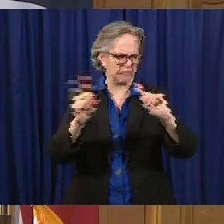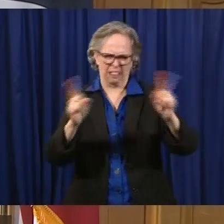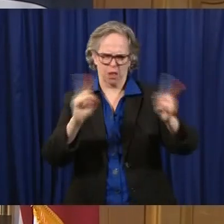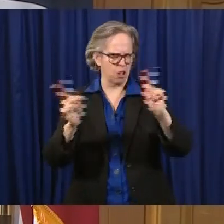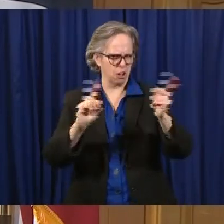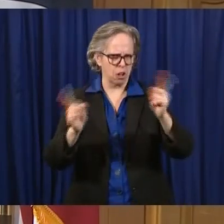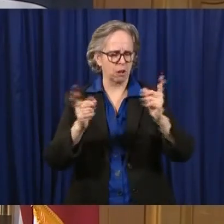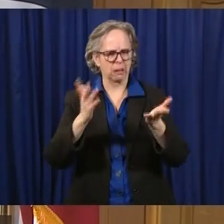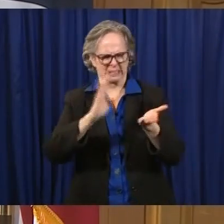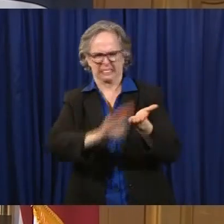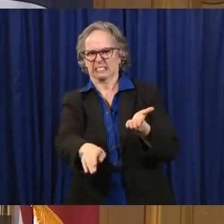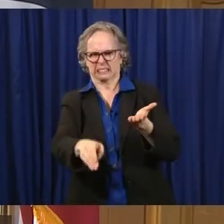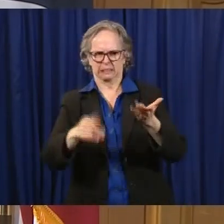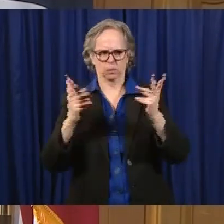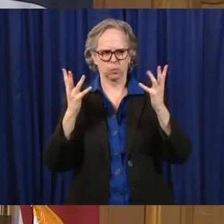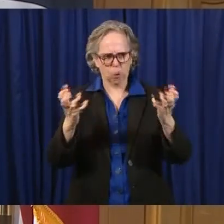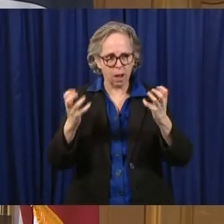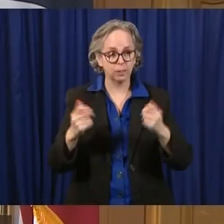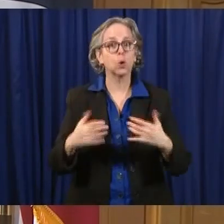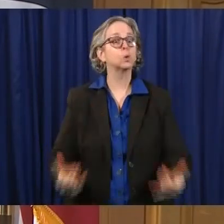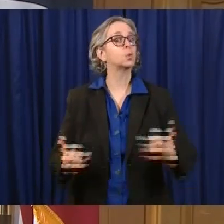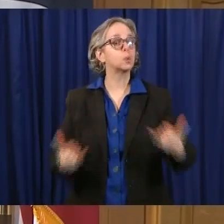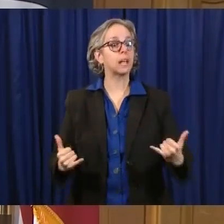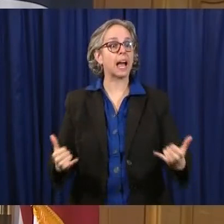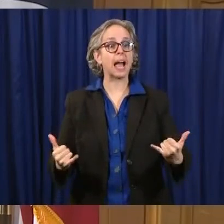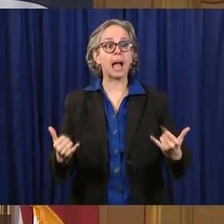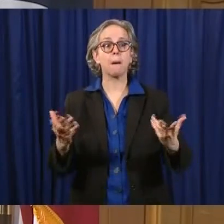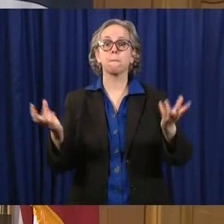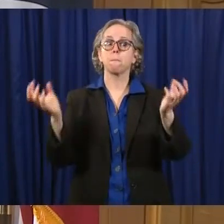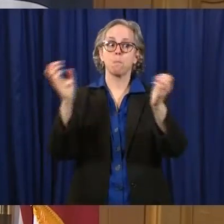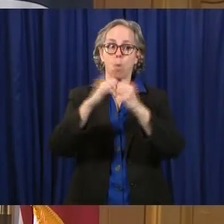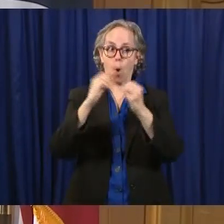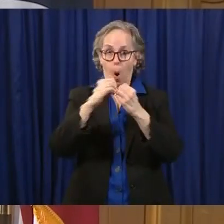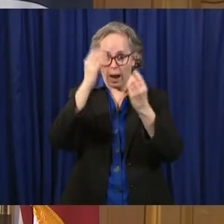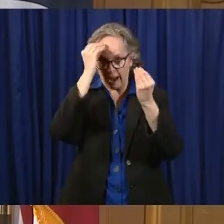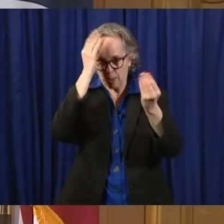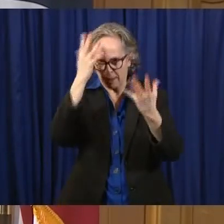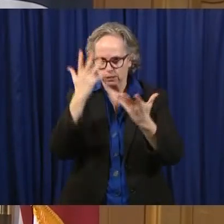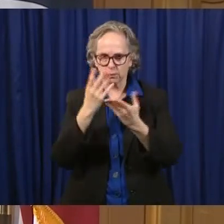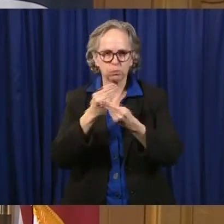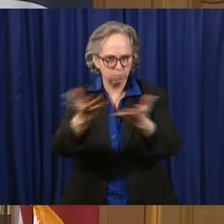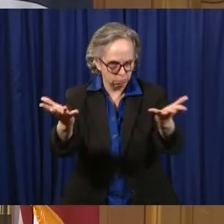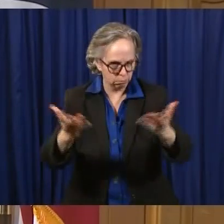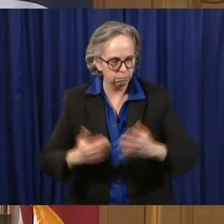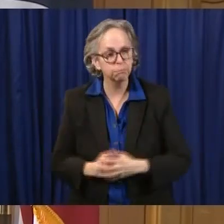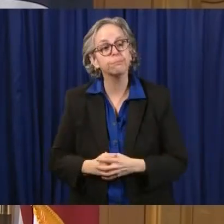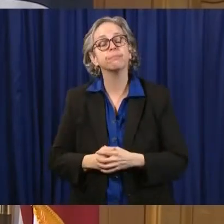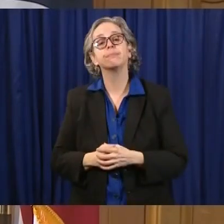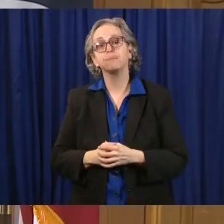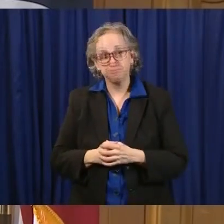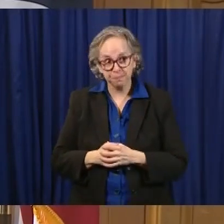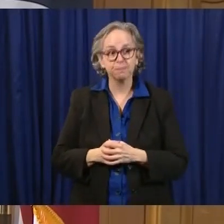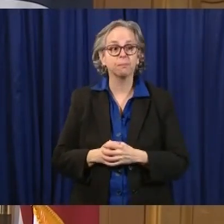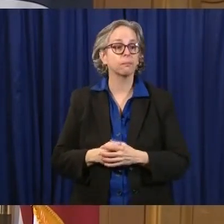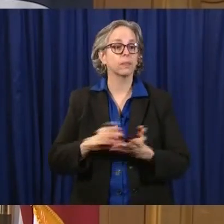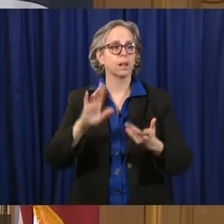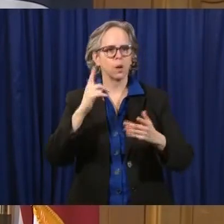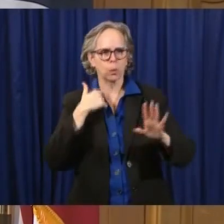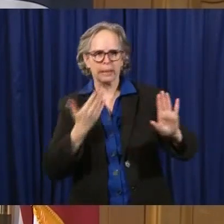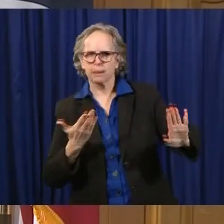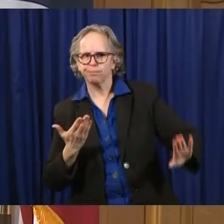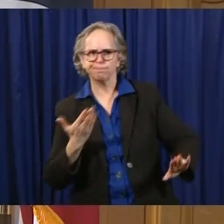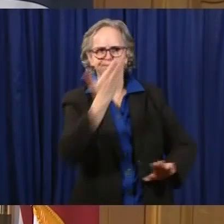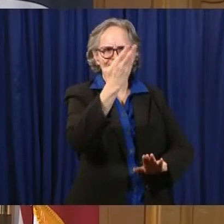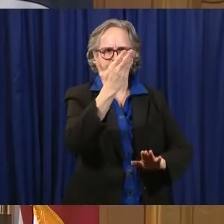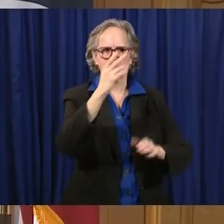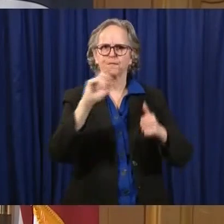we are going another step. Our administration is submitting its first waiver application to the federal government,